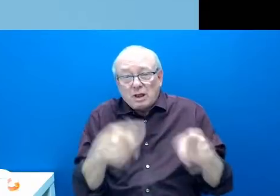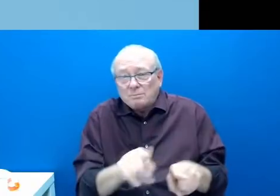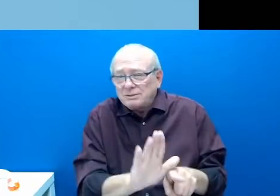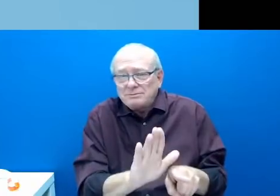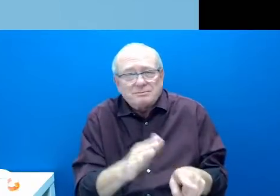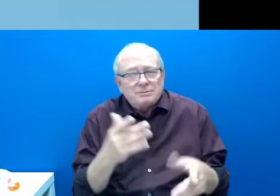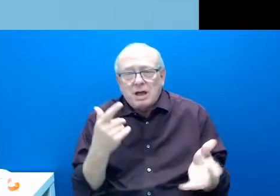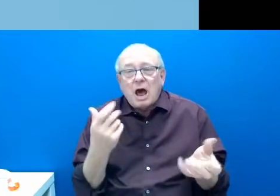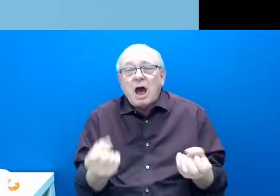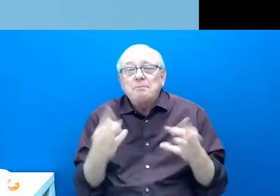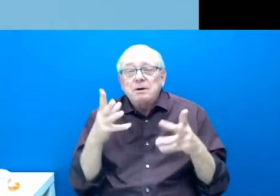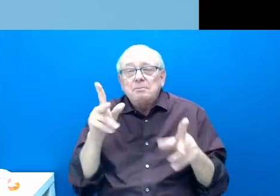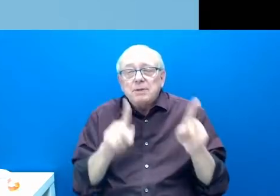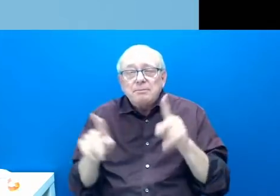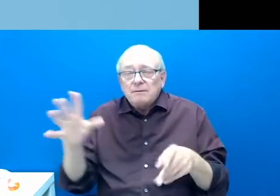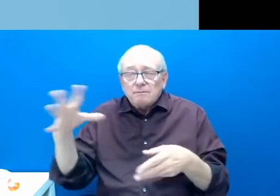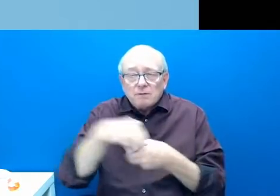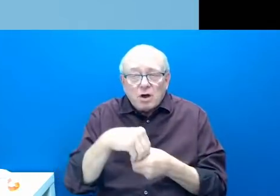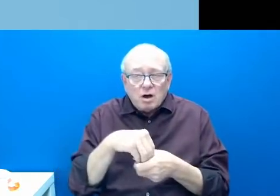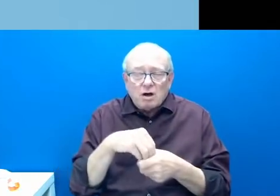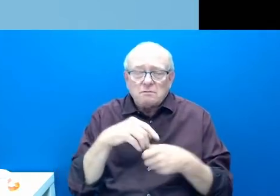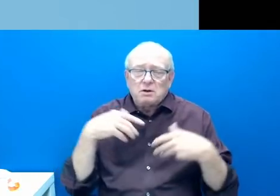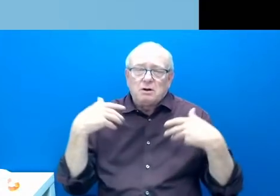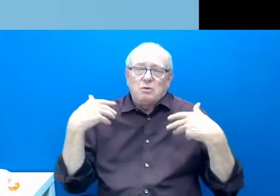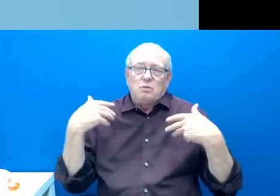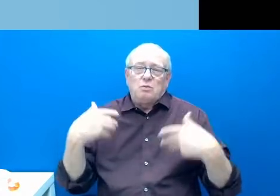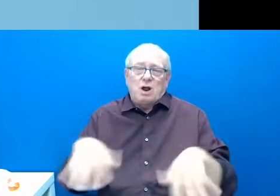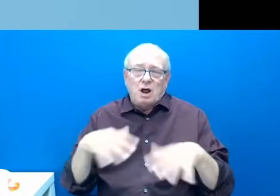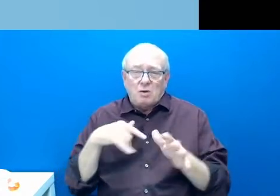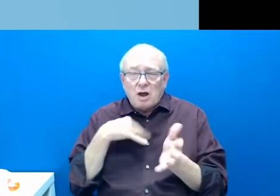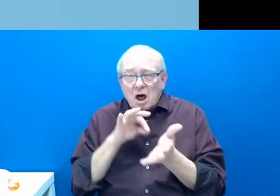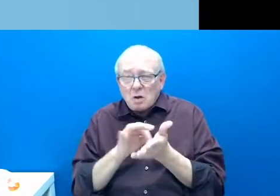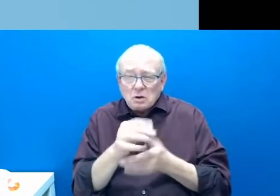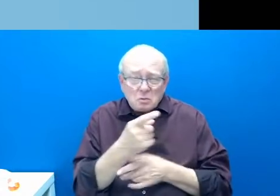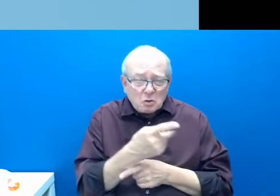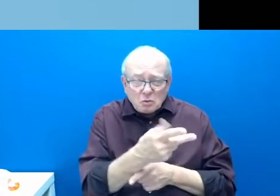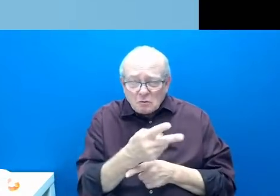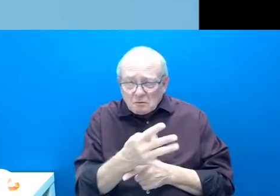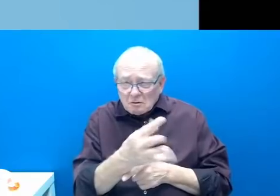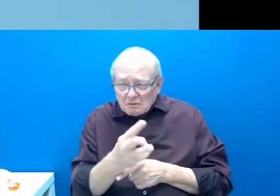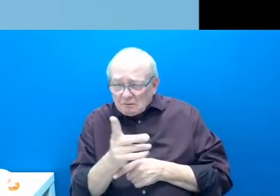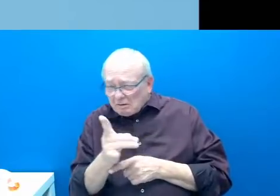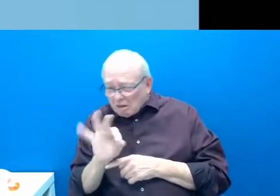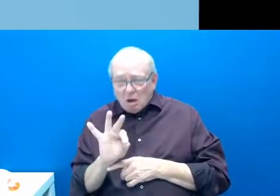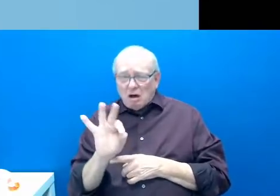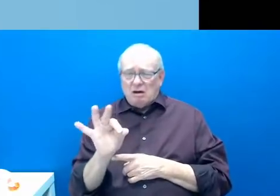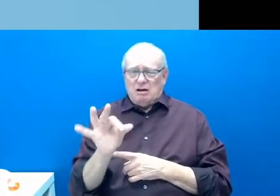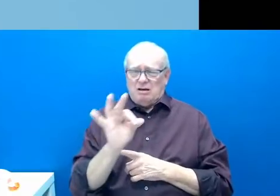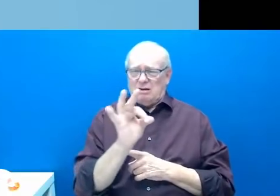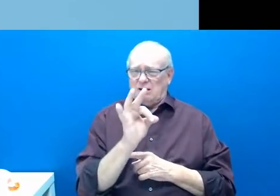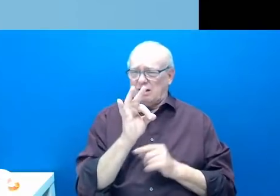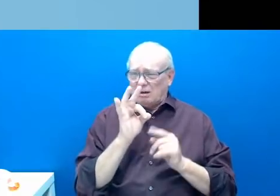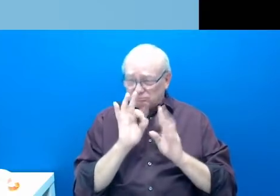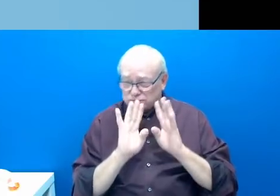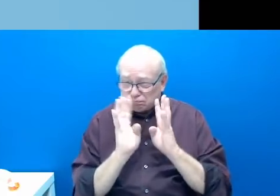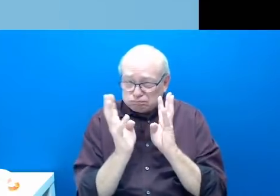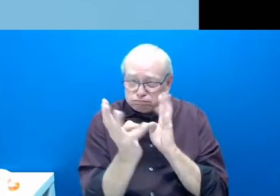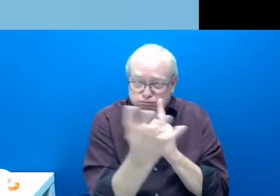number of individuals that are involved. In this case, I count 9 individuals.